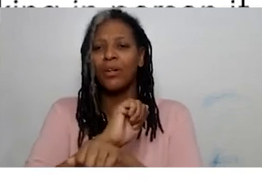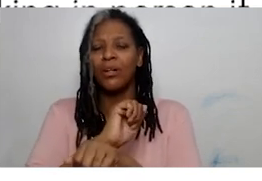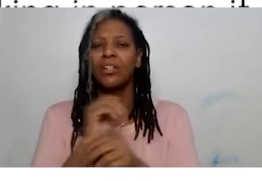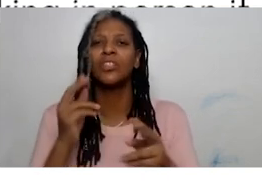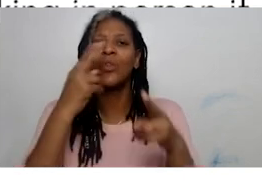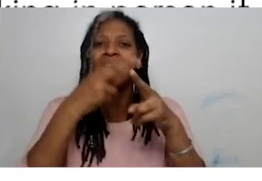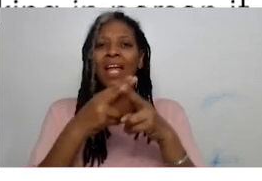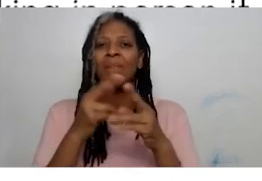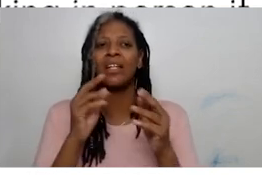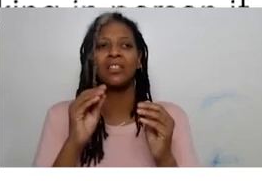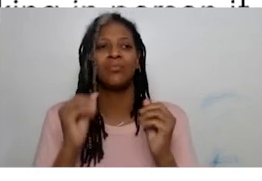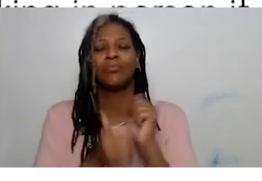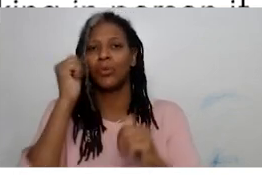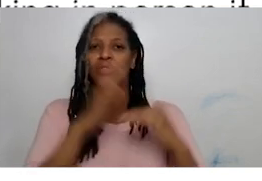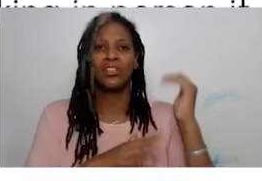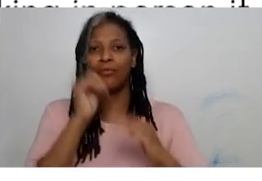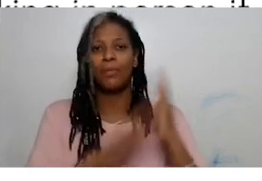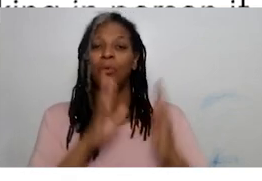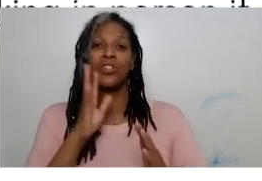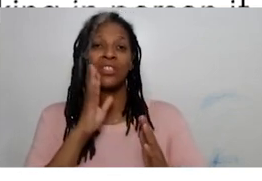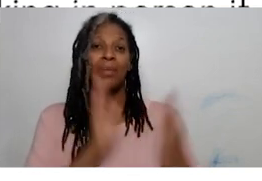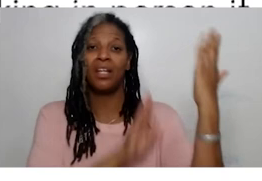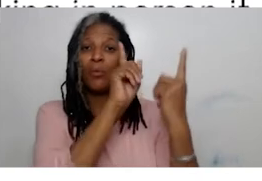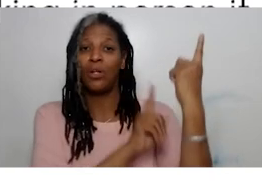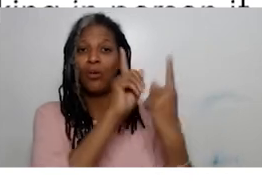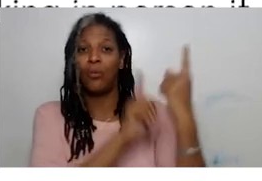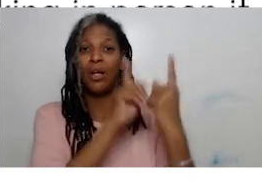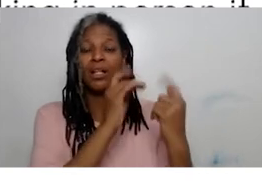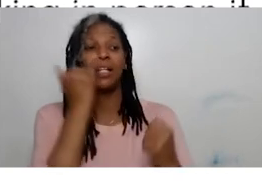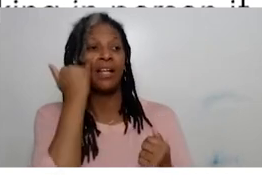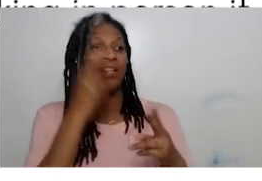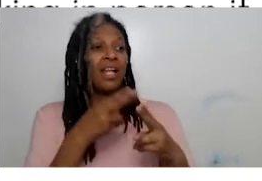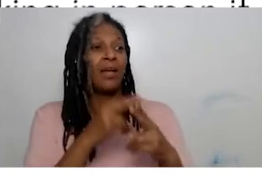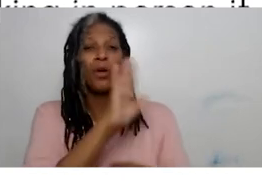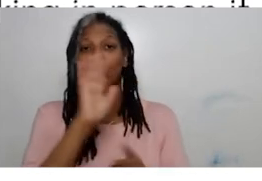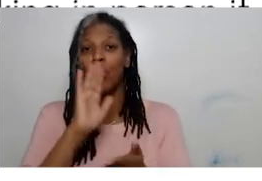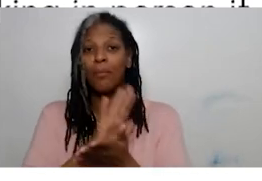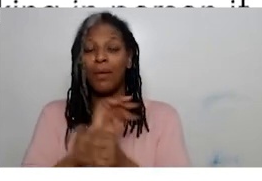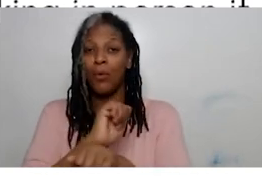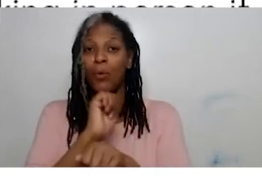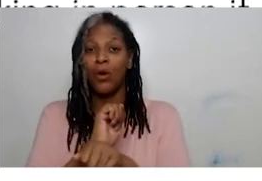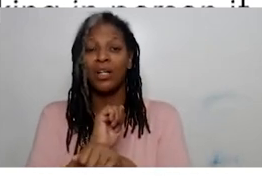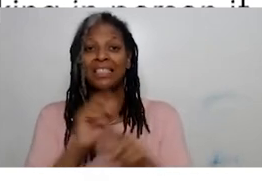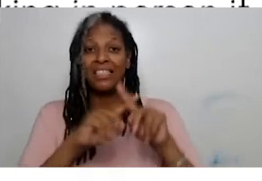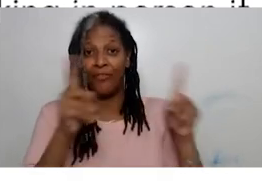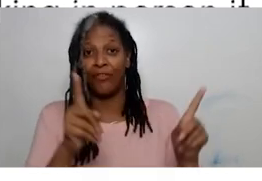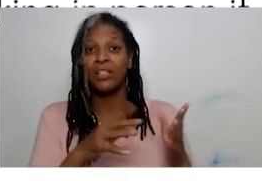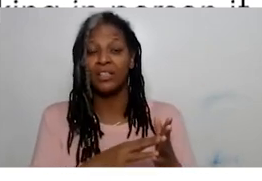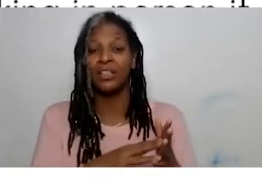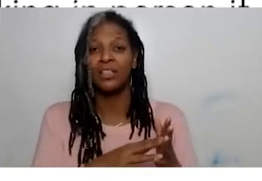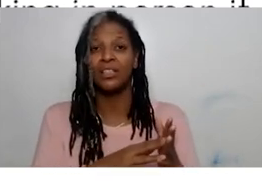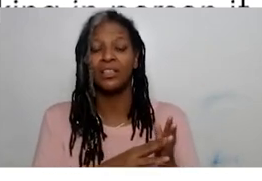you to utilize when speaking in person, if it's different from the name on your paperwork? And when you safety plan with a client, because a lot of us are